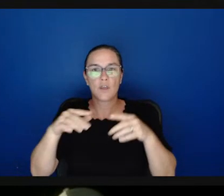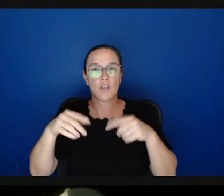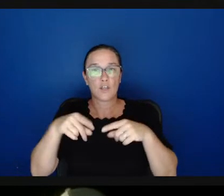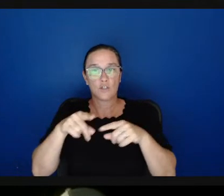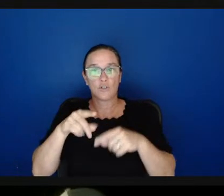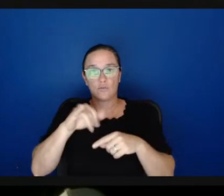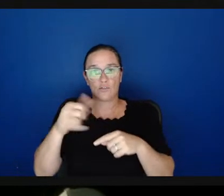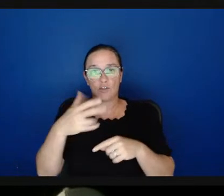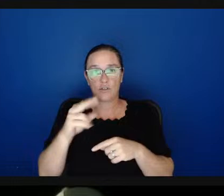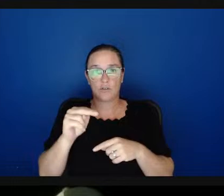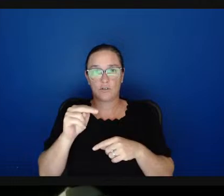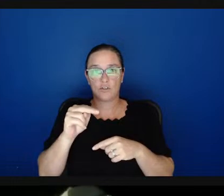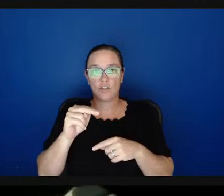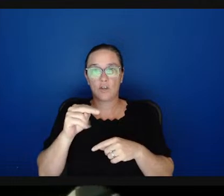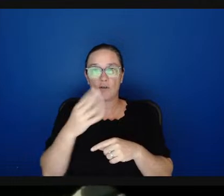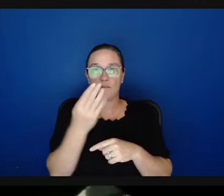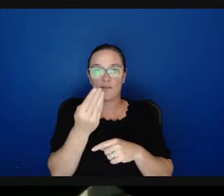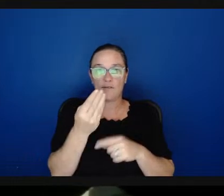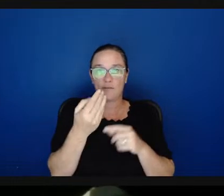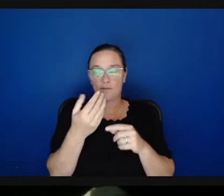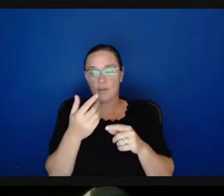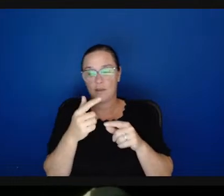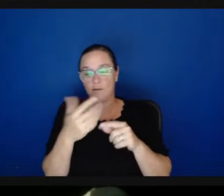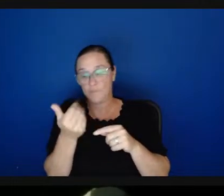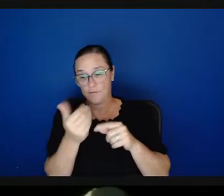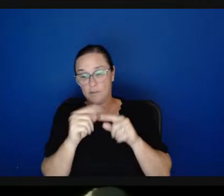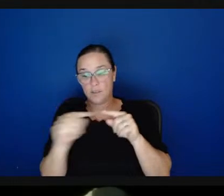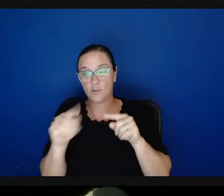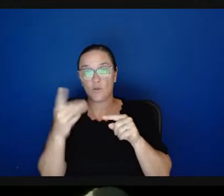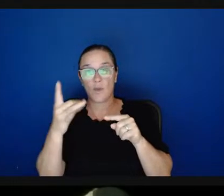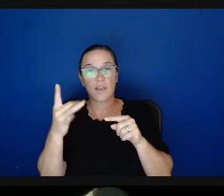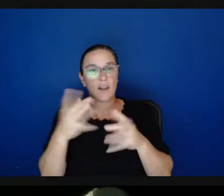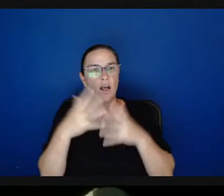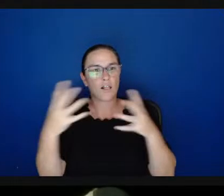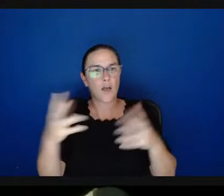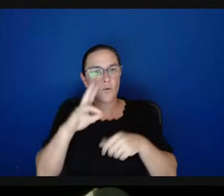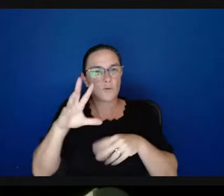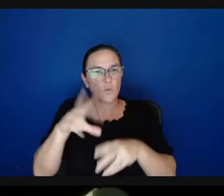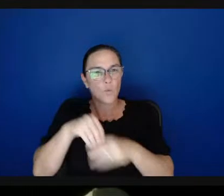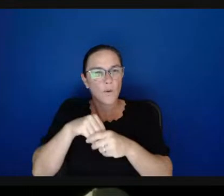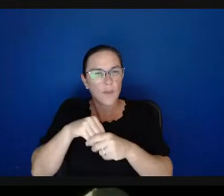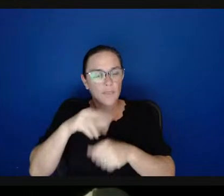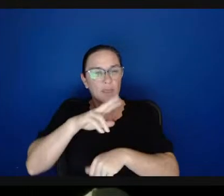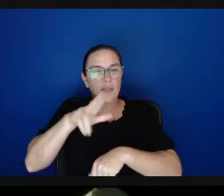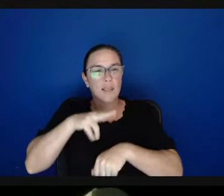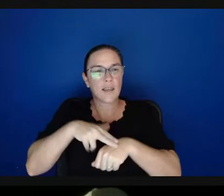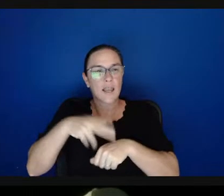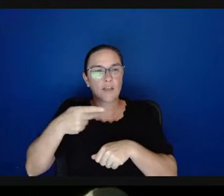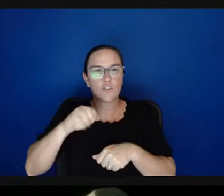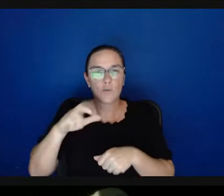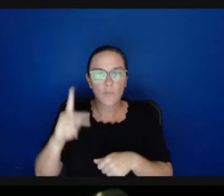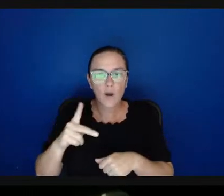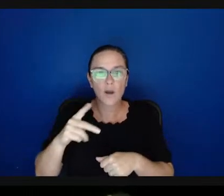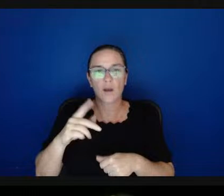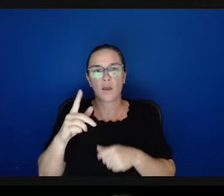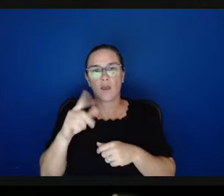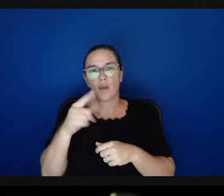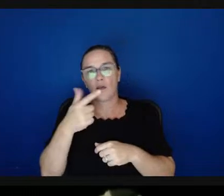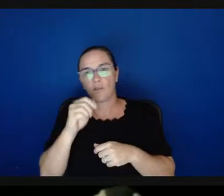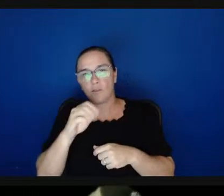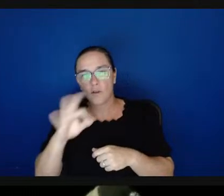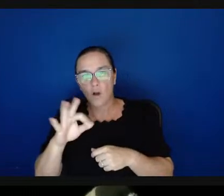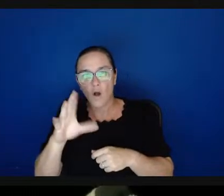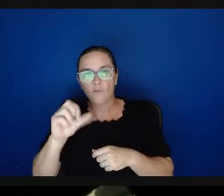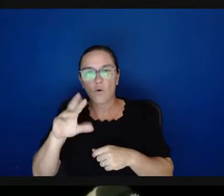4. So a lot of it fell in a national park, the Volcano Golf Course subdivision, Volcano Village, Mauna Loa